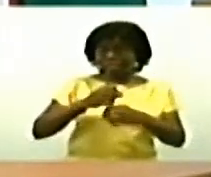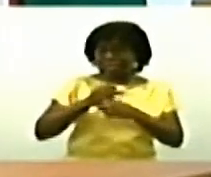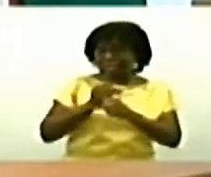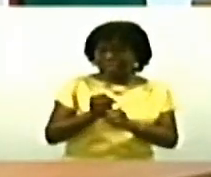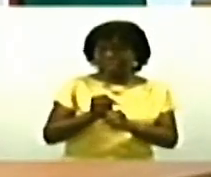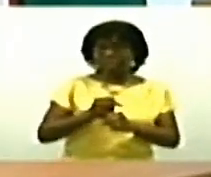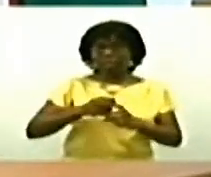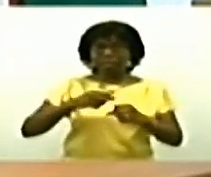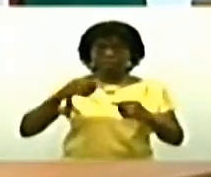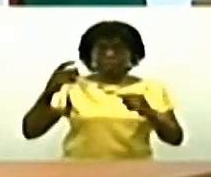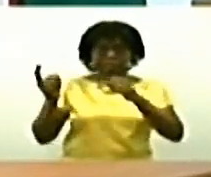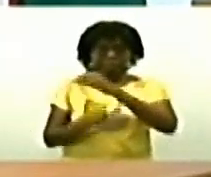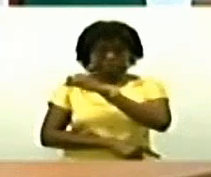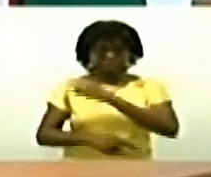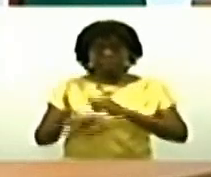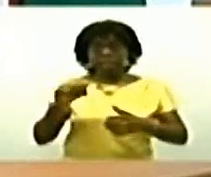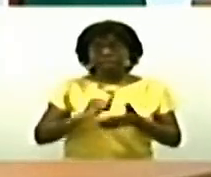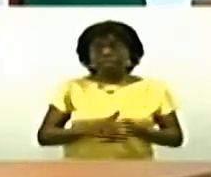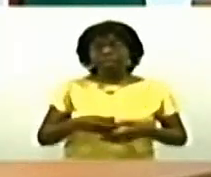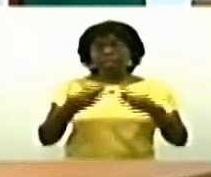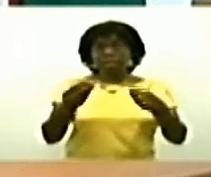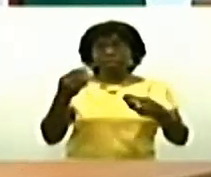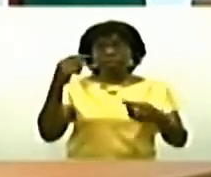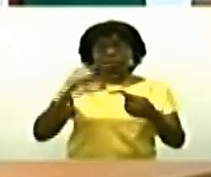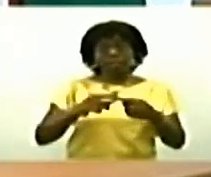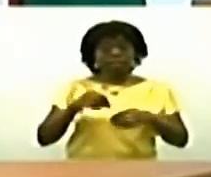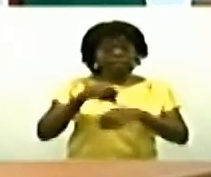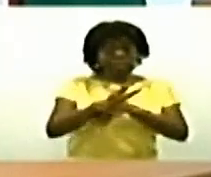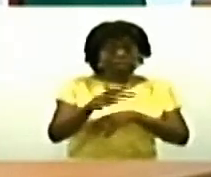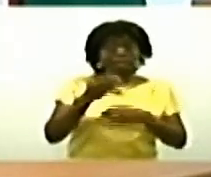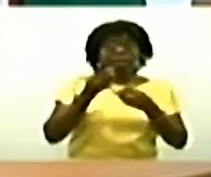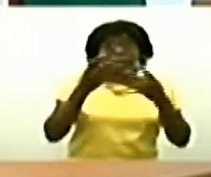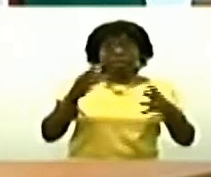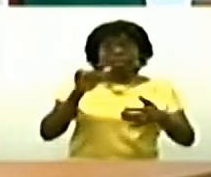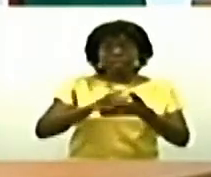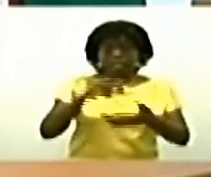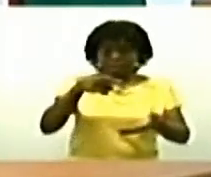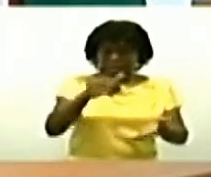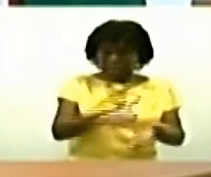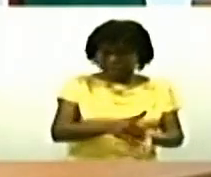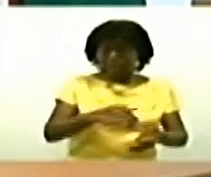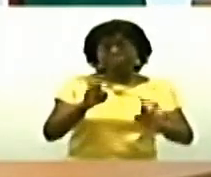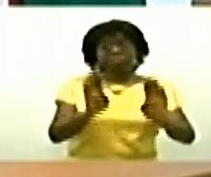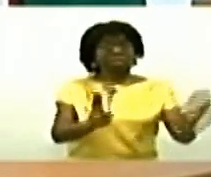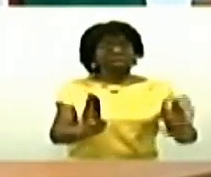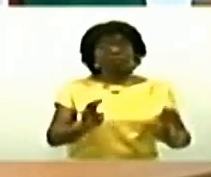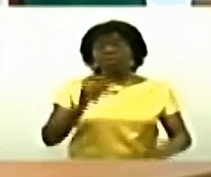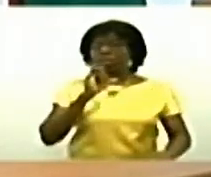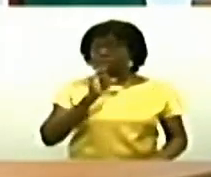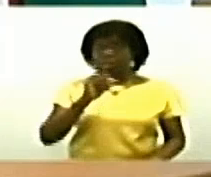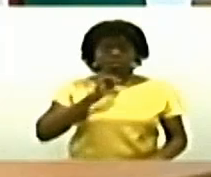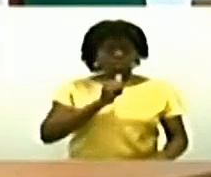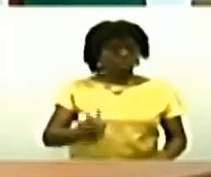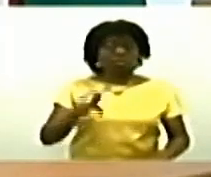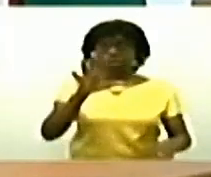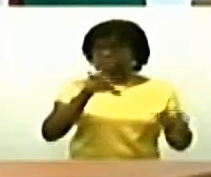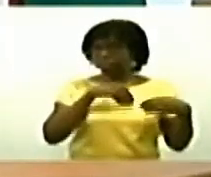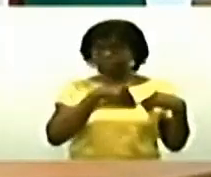punishment that is meted out, to send the message that this kind of behavior is not accepted.